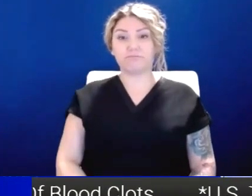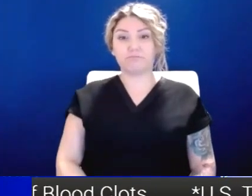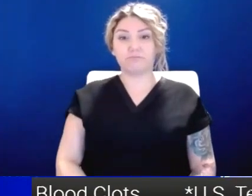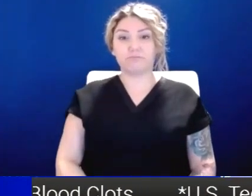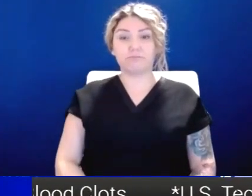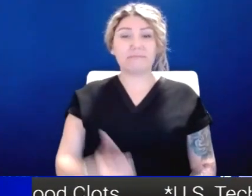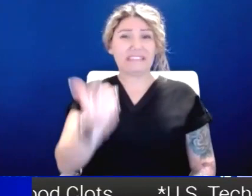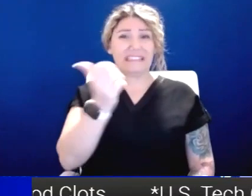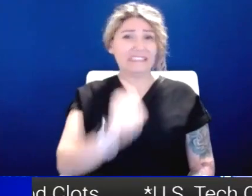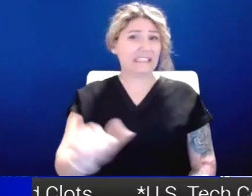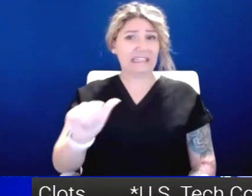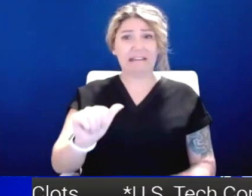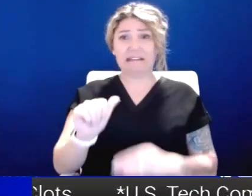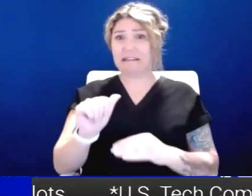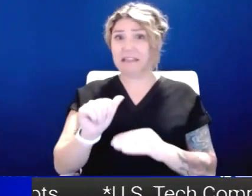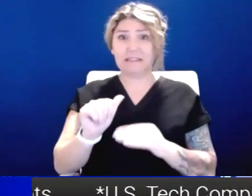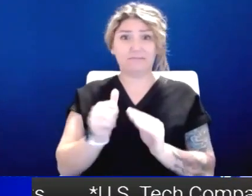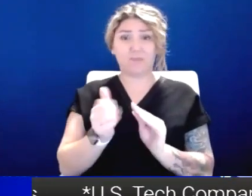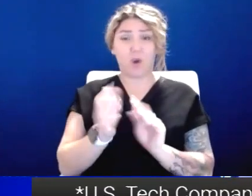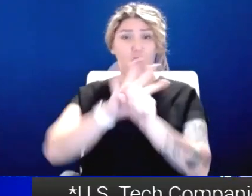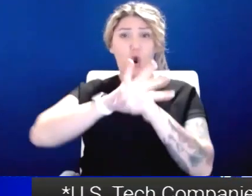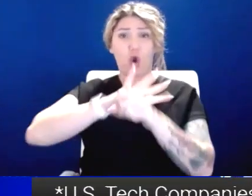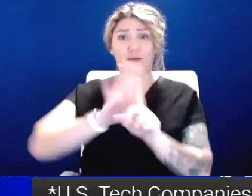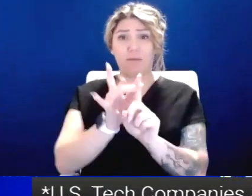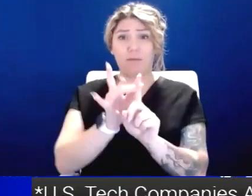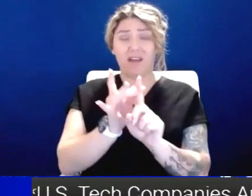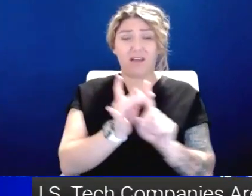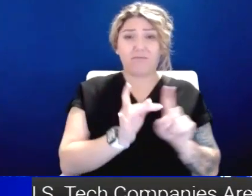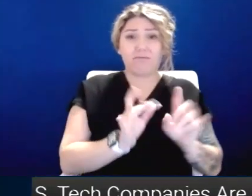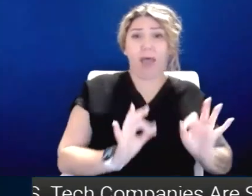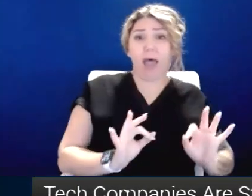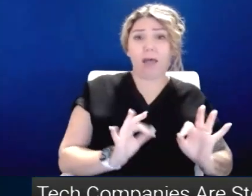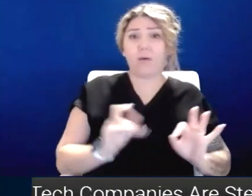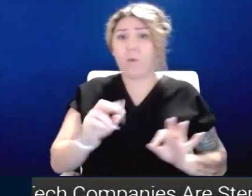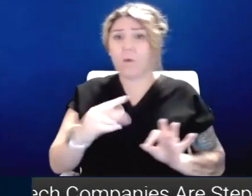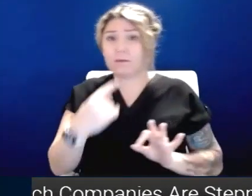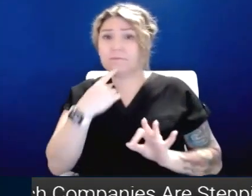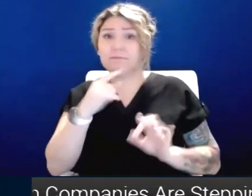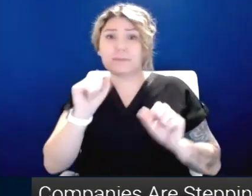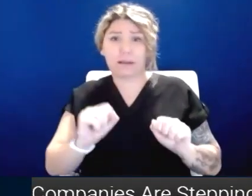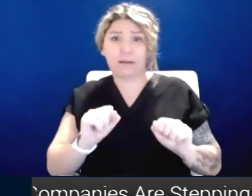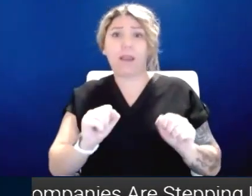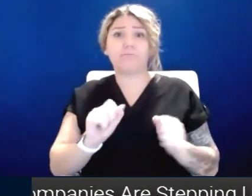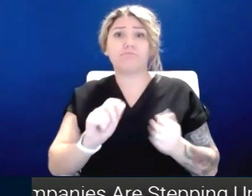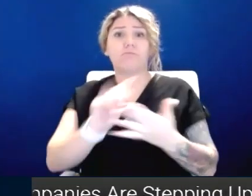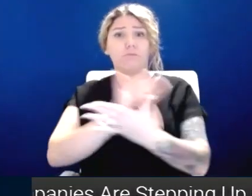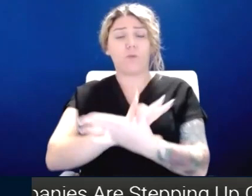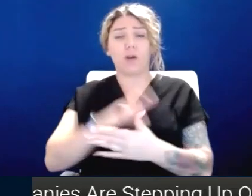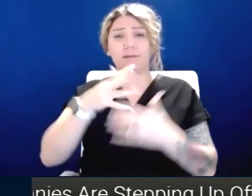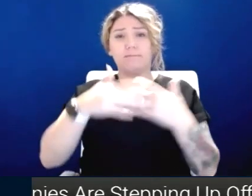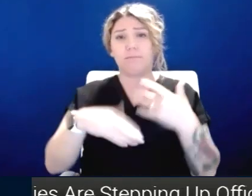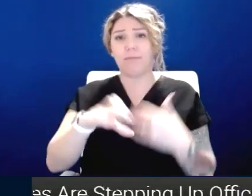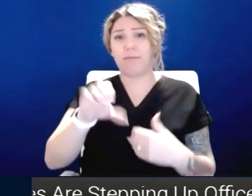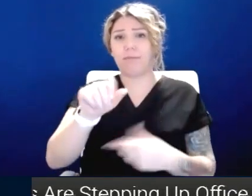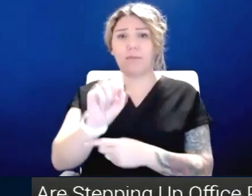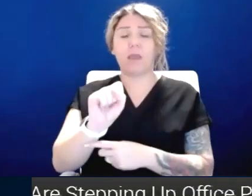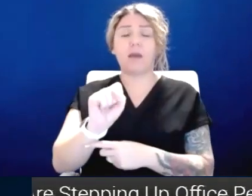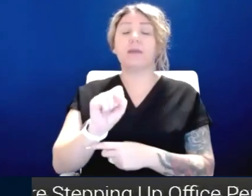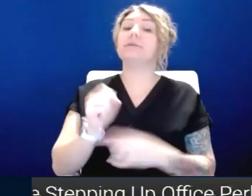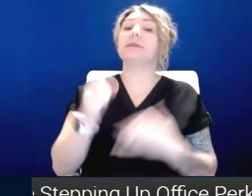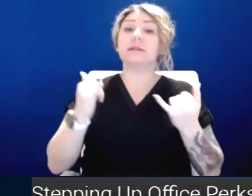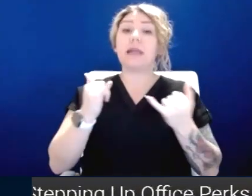distribution of that COVID disease, whether it's mild or severe, could lead to blood clots. And I want to ask you about the mask mandates being extended on